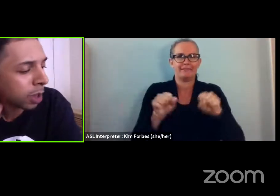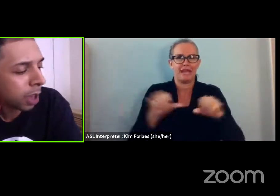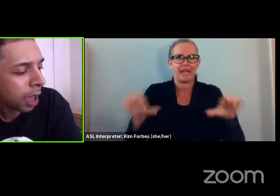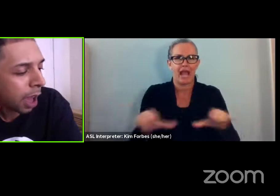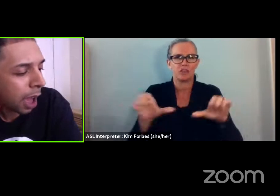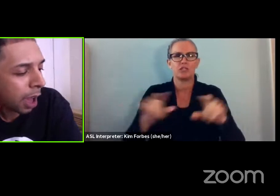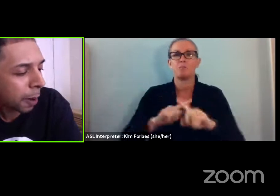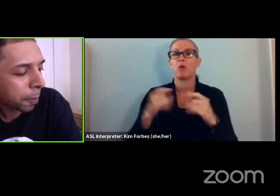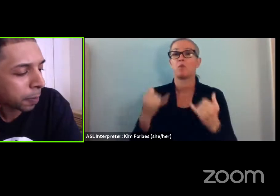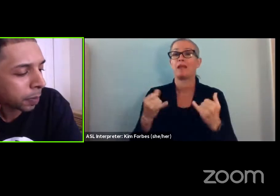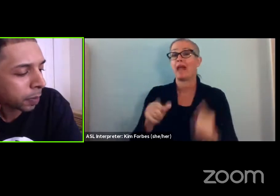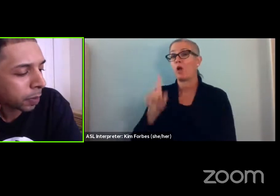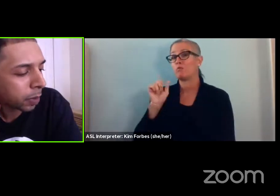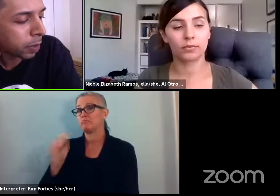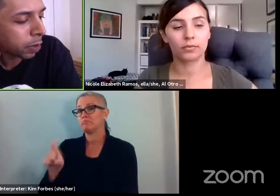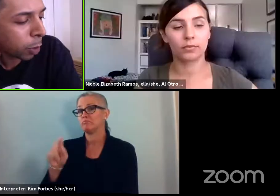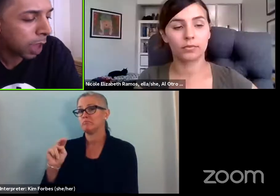Nicole.